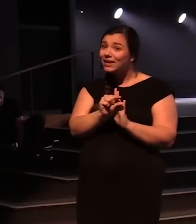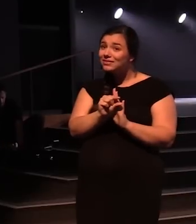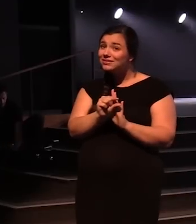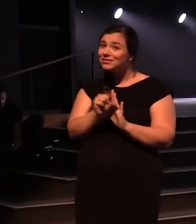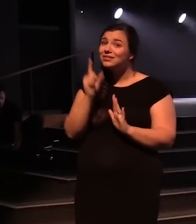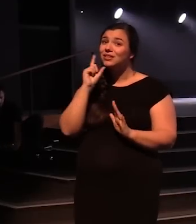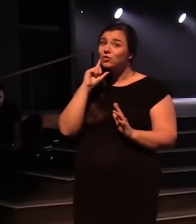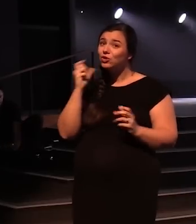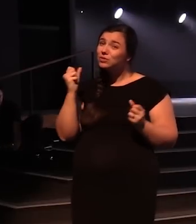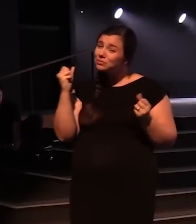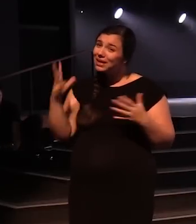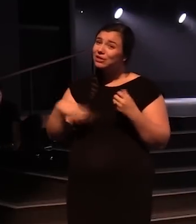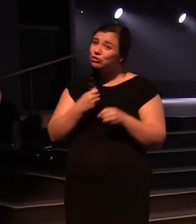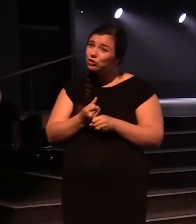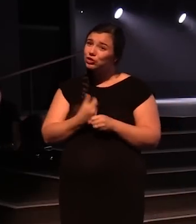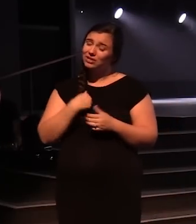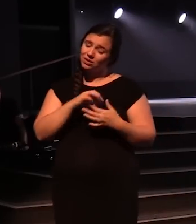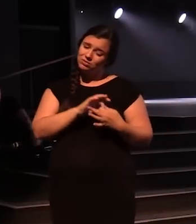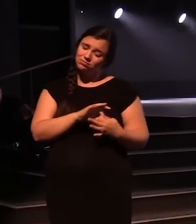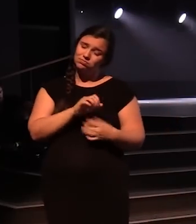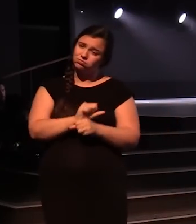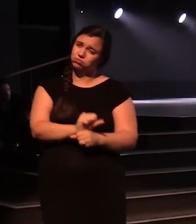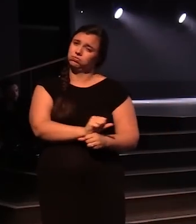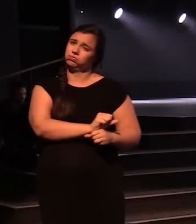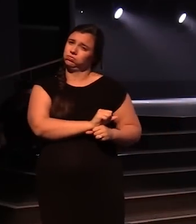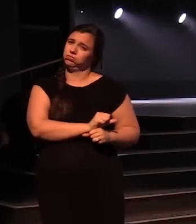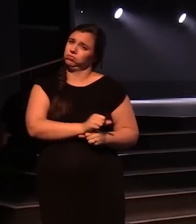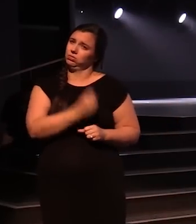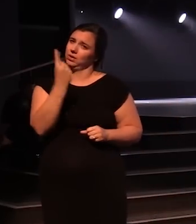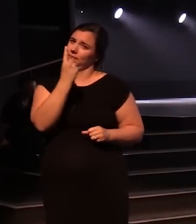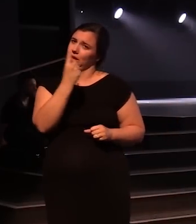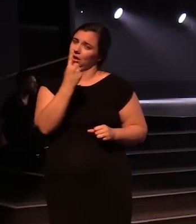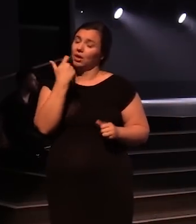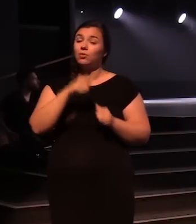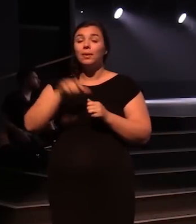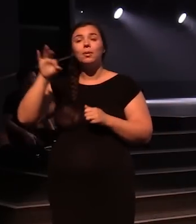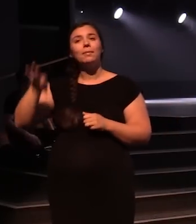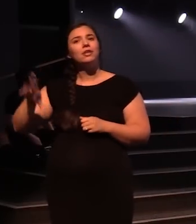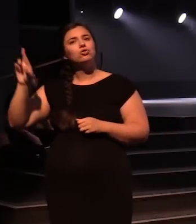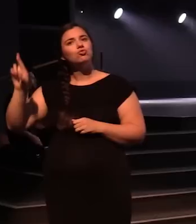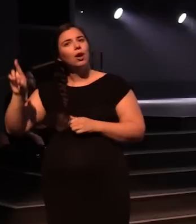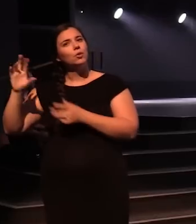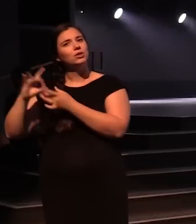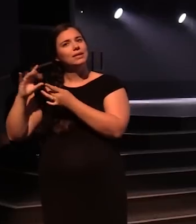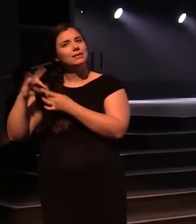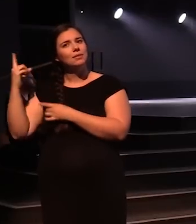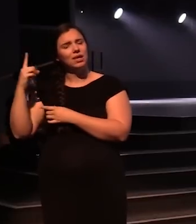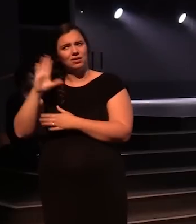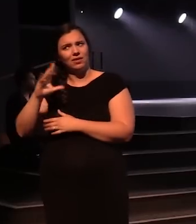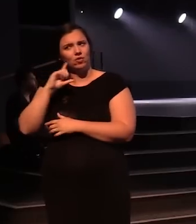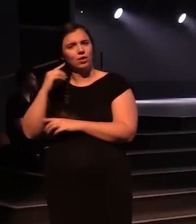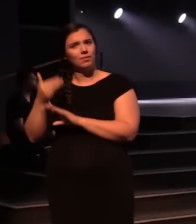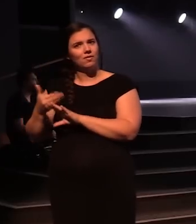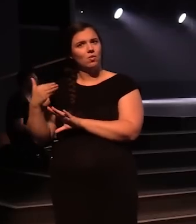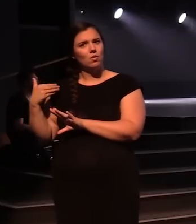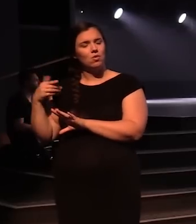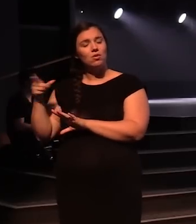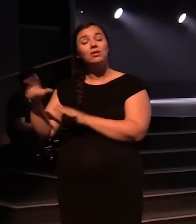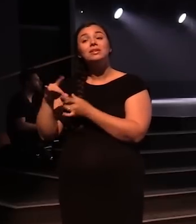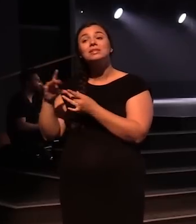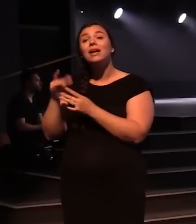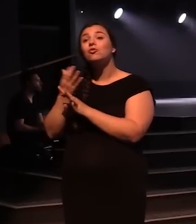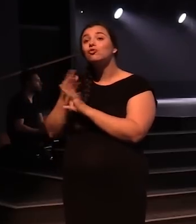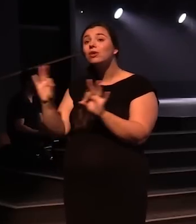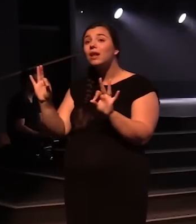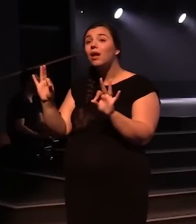for 7 years, I was in bondage. But I remember Pastor Robert saying something I never heard before. He said, freedom is